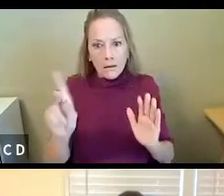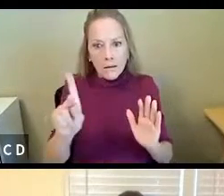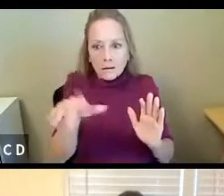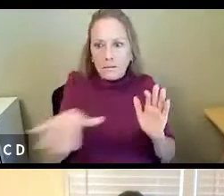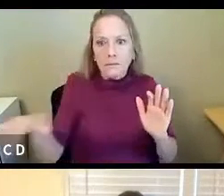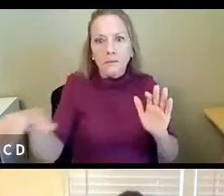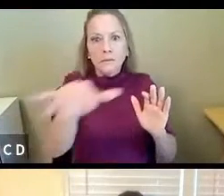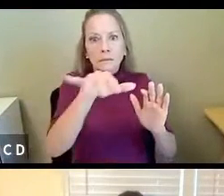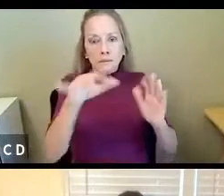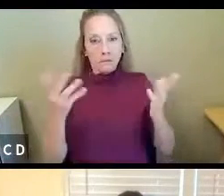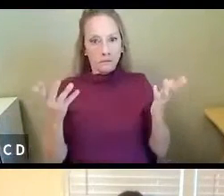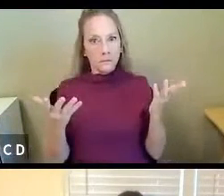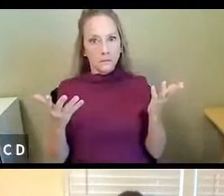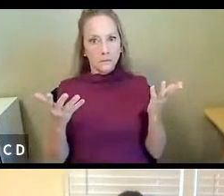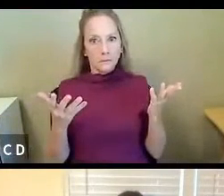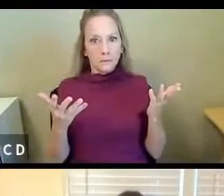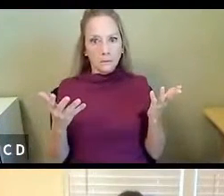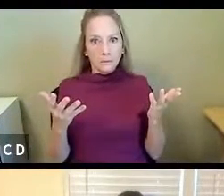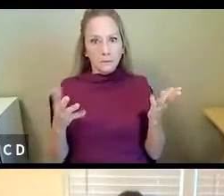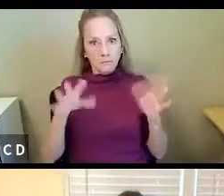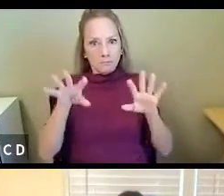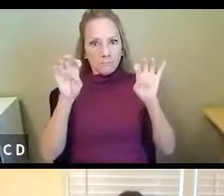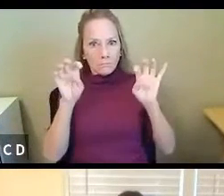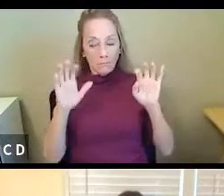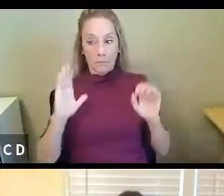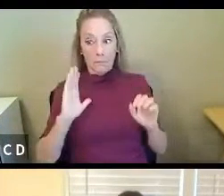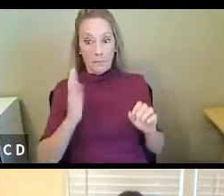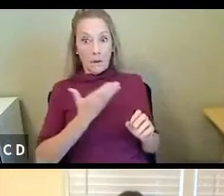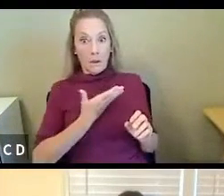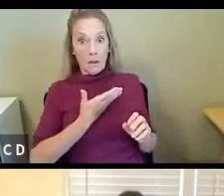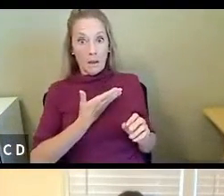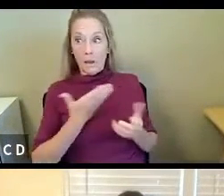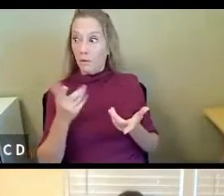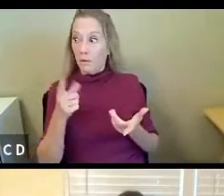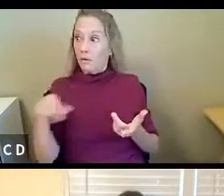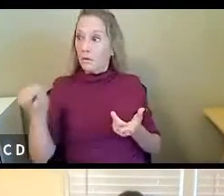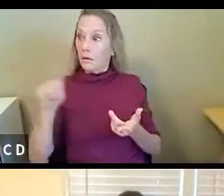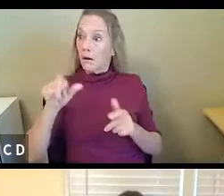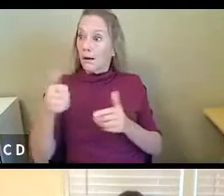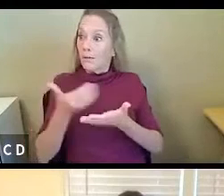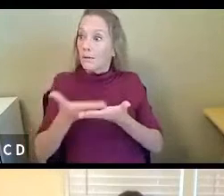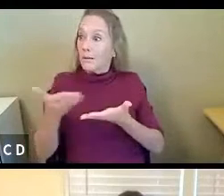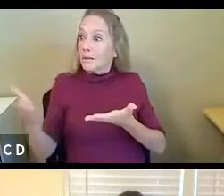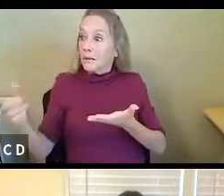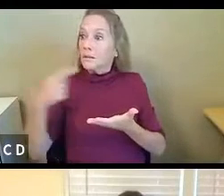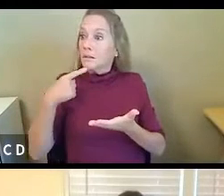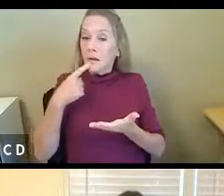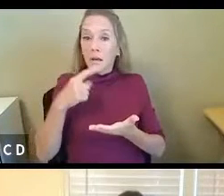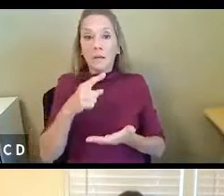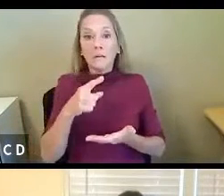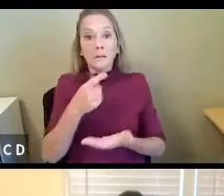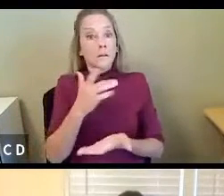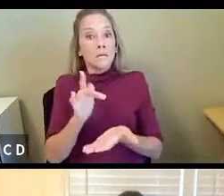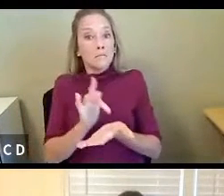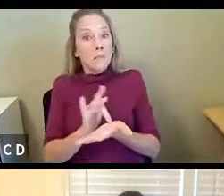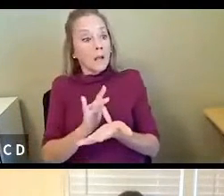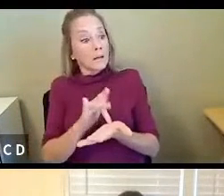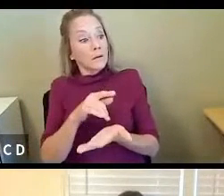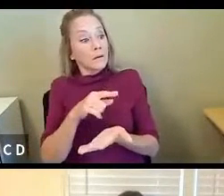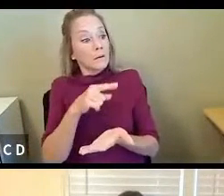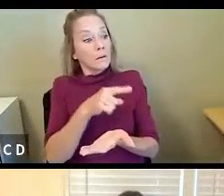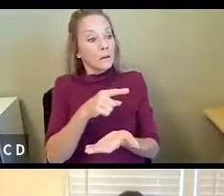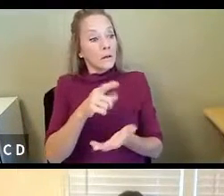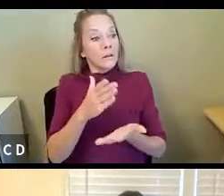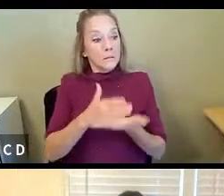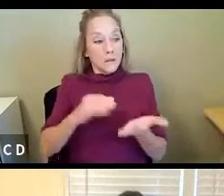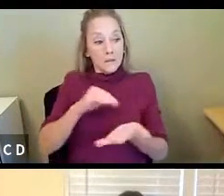public response, especially when sources have communicated that the medical examiners altered the cause of death